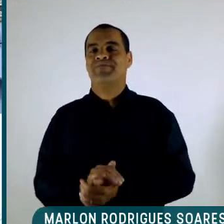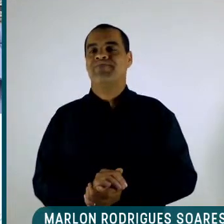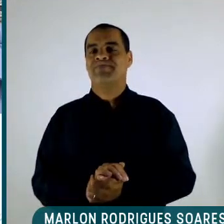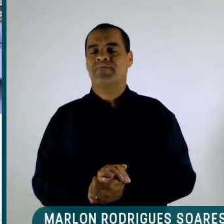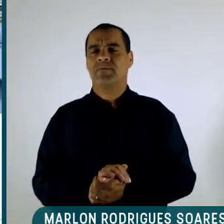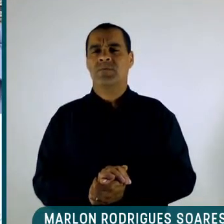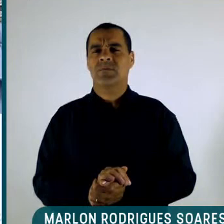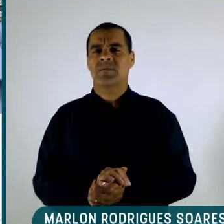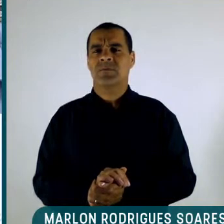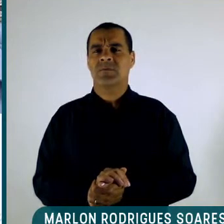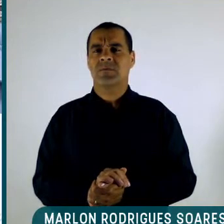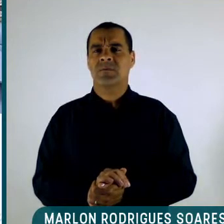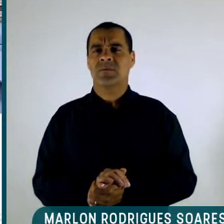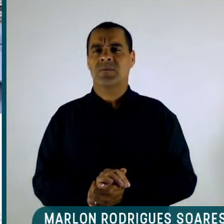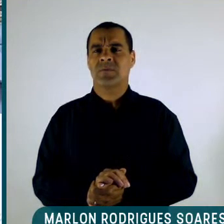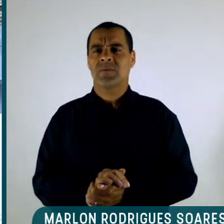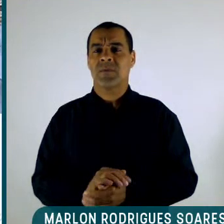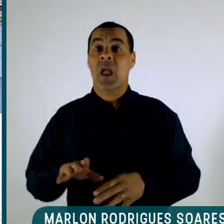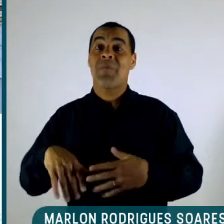yes.